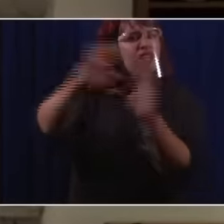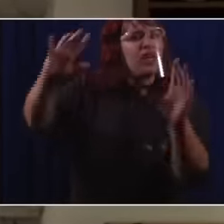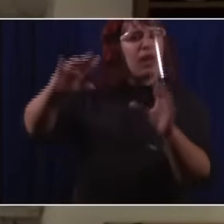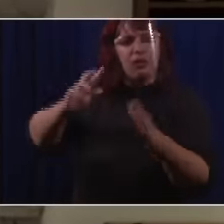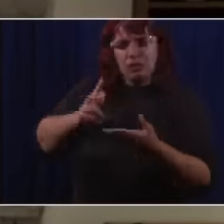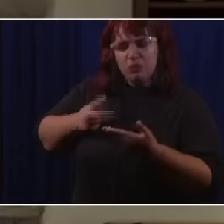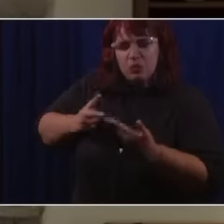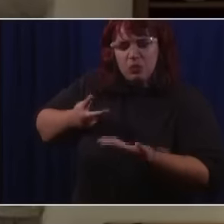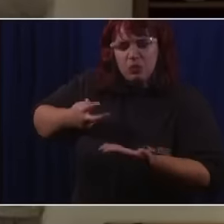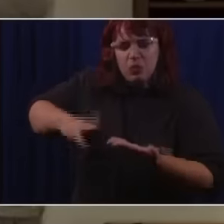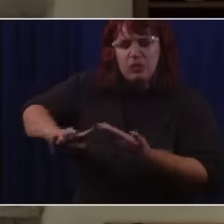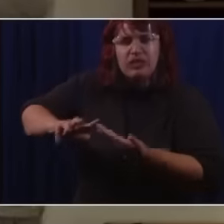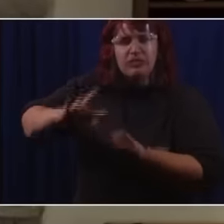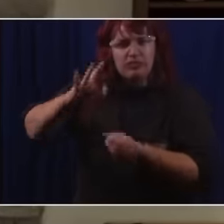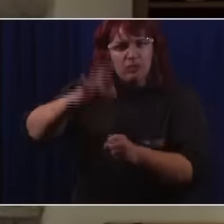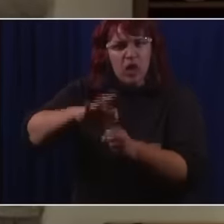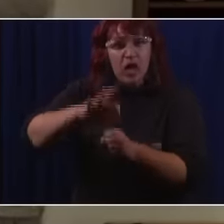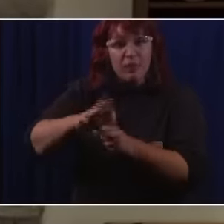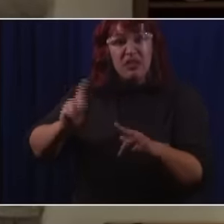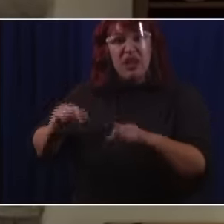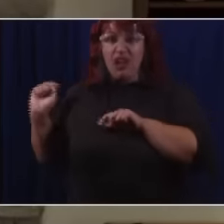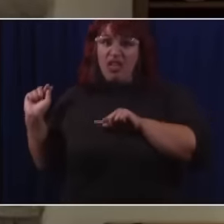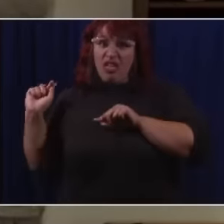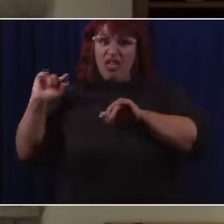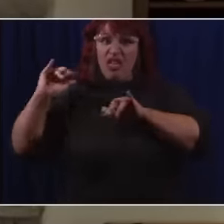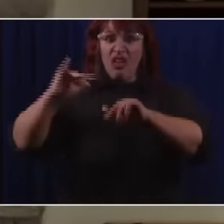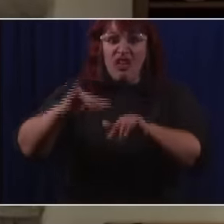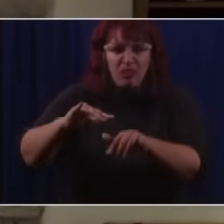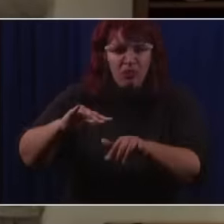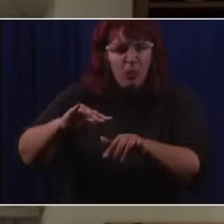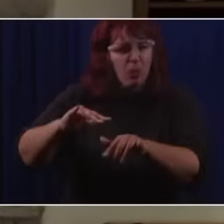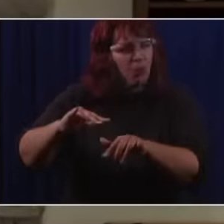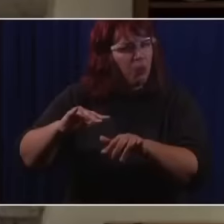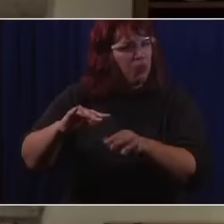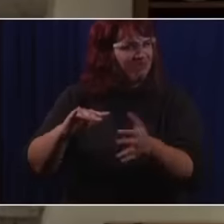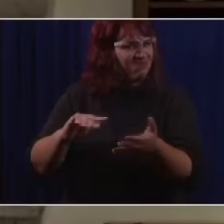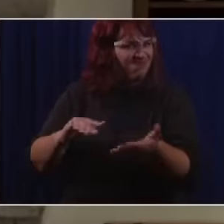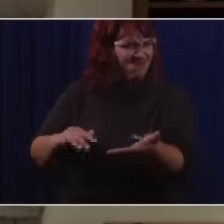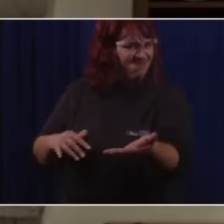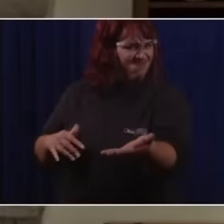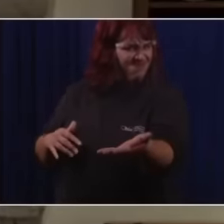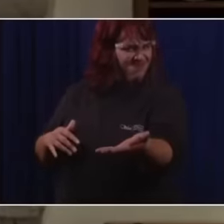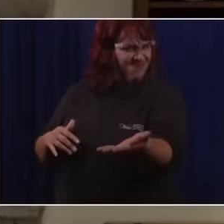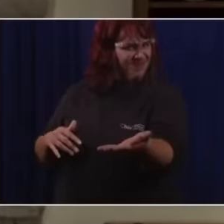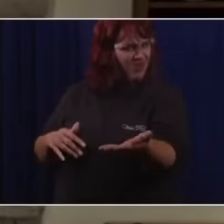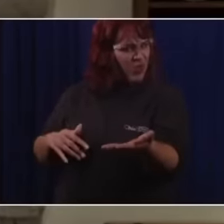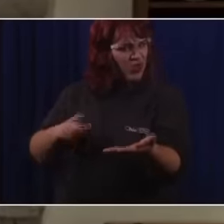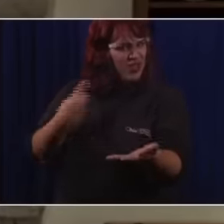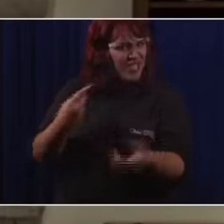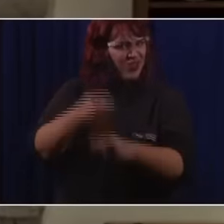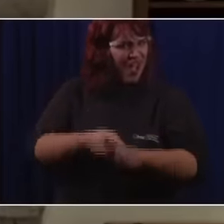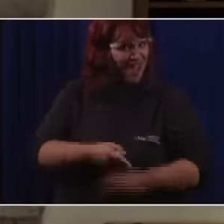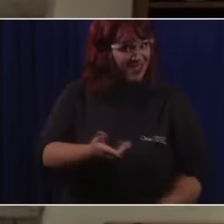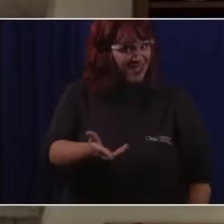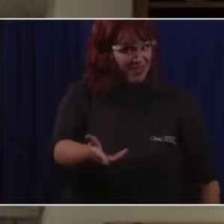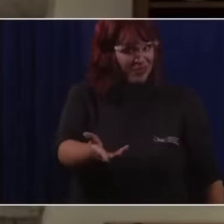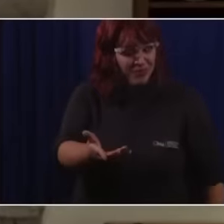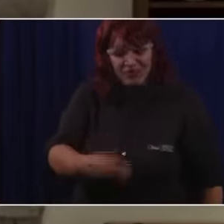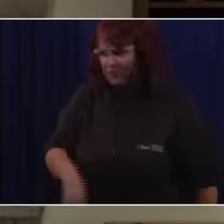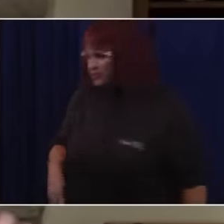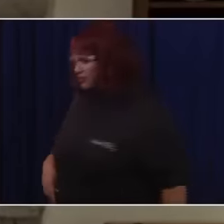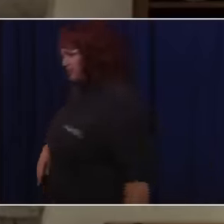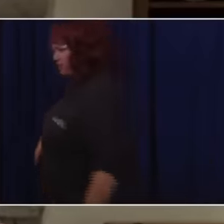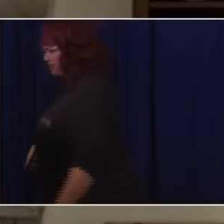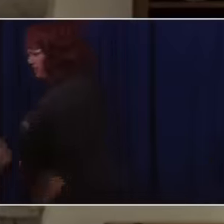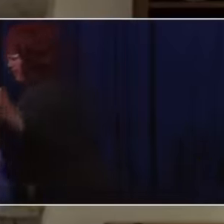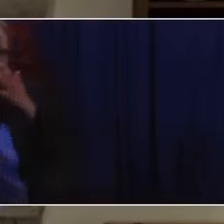Well, Secretary LaRose told me that he thinks it's very possible, and this was a week ago, so the numbers may have changed, but it's very possible that we'll have more people